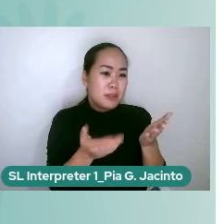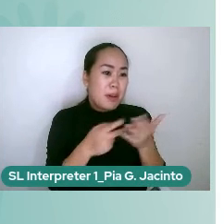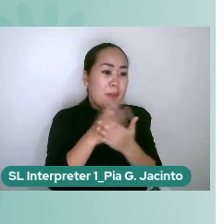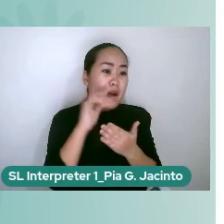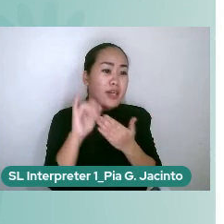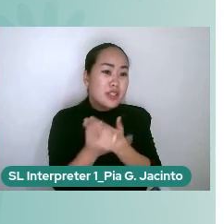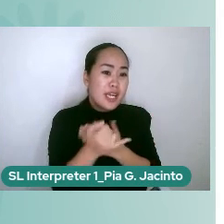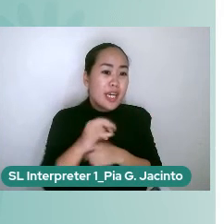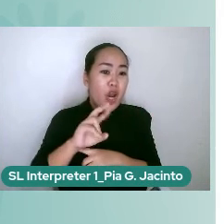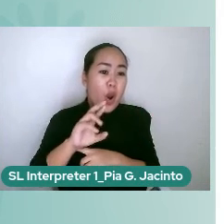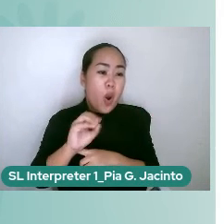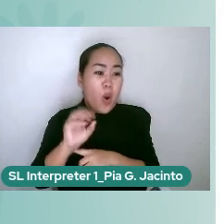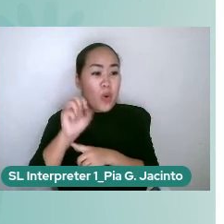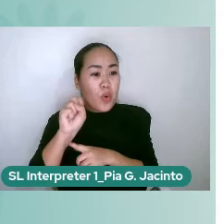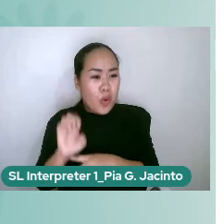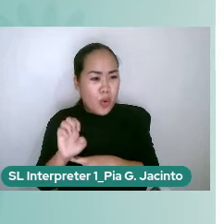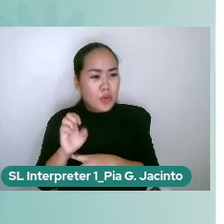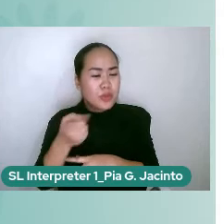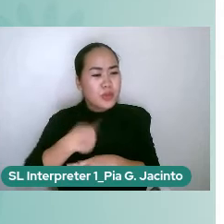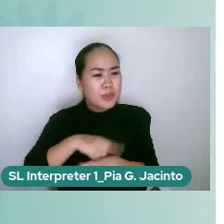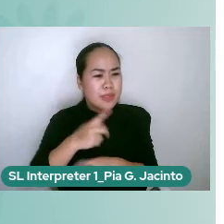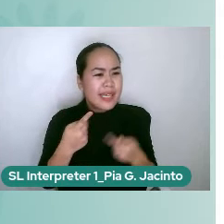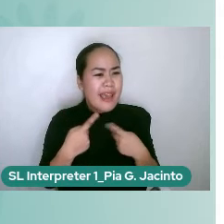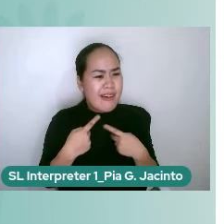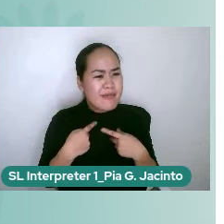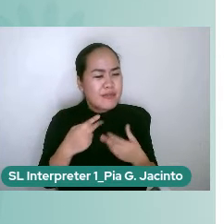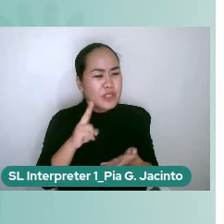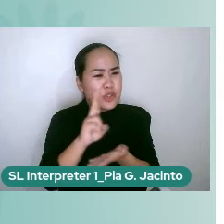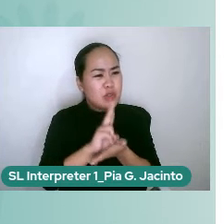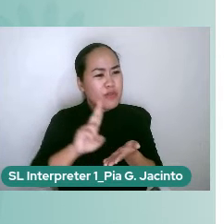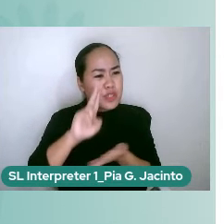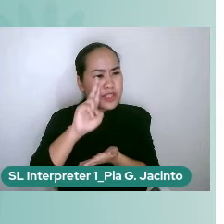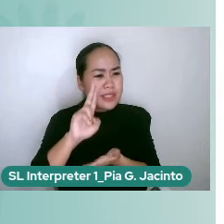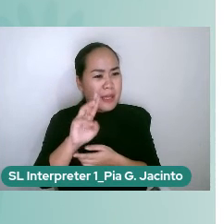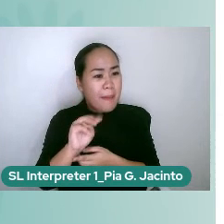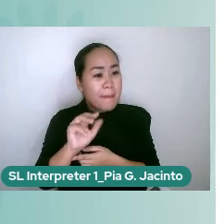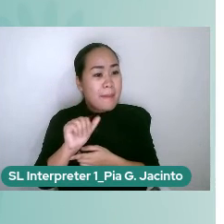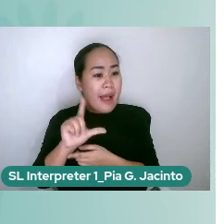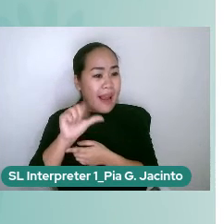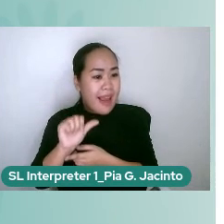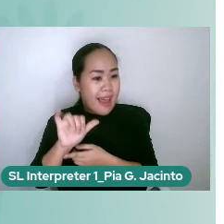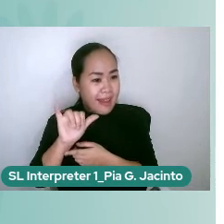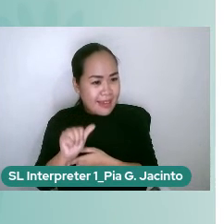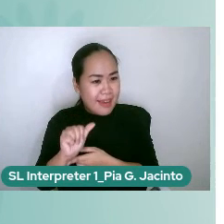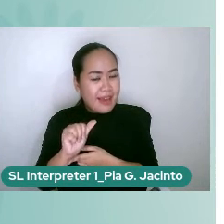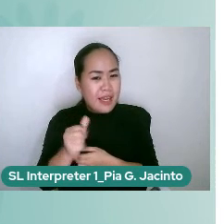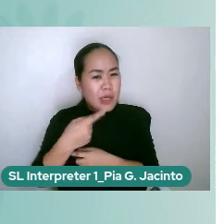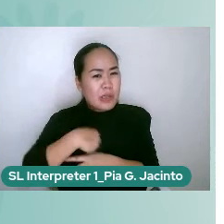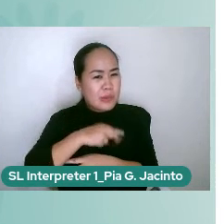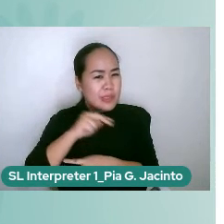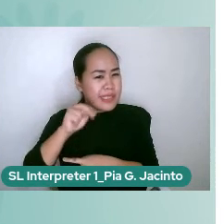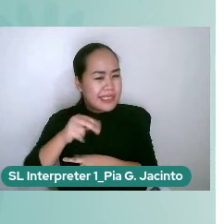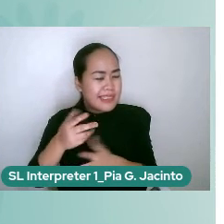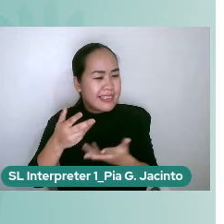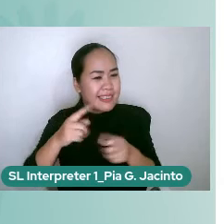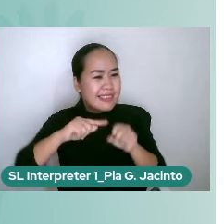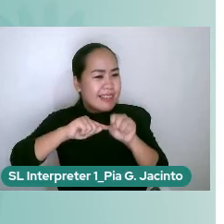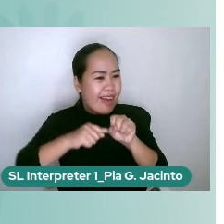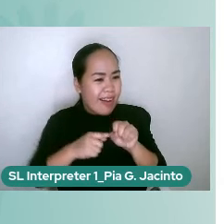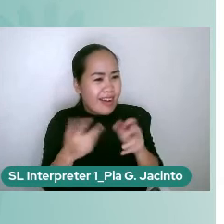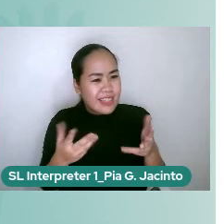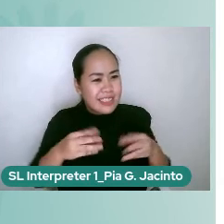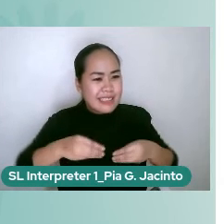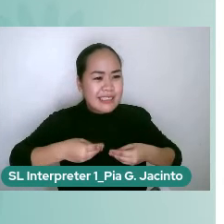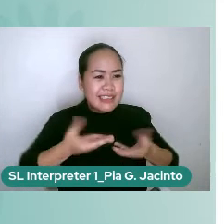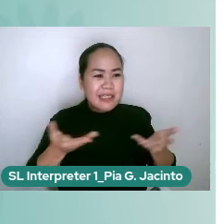really proud of. It's a partnership with the University of Malaya, and we had a lot to do with getting this started. We gave guidance